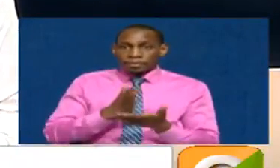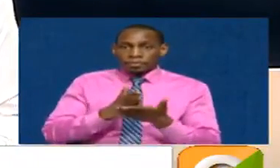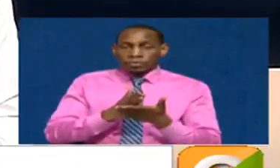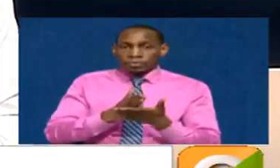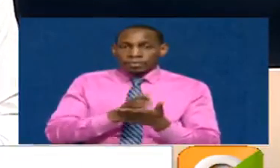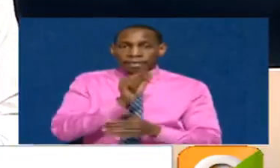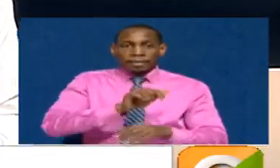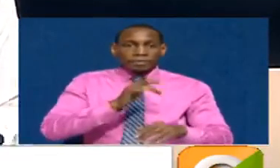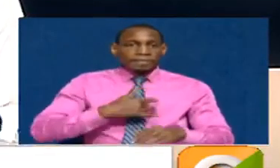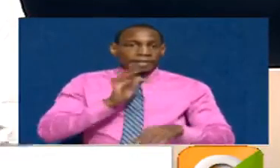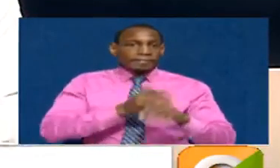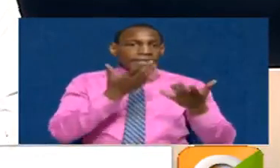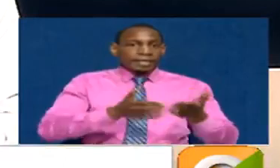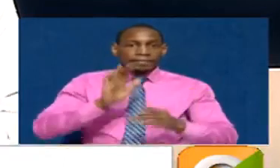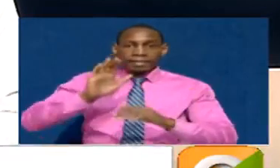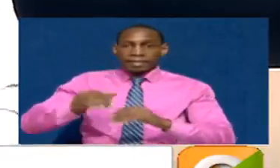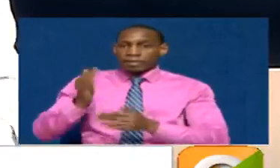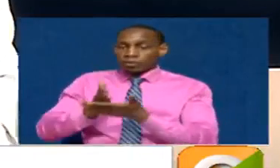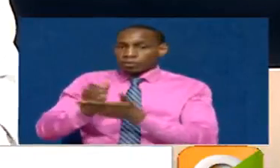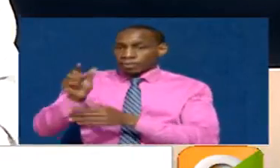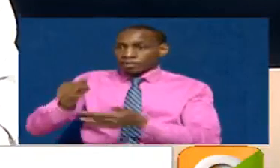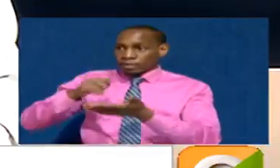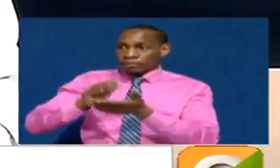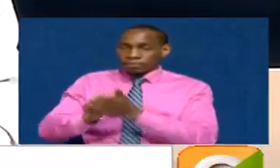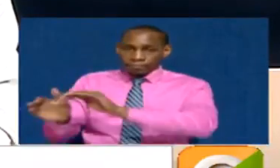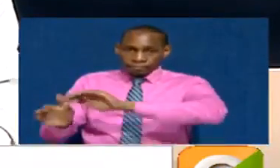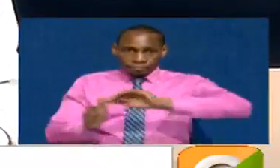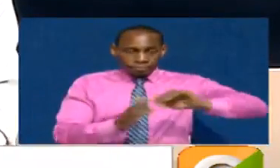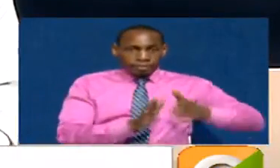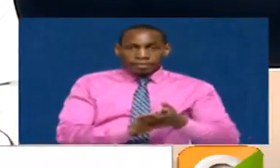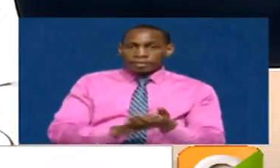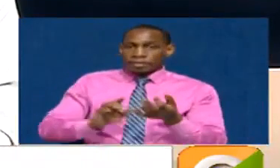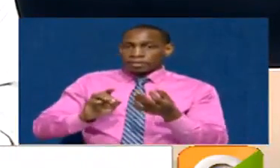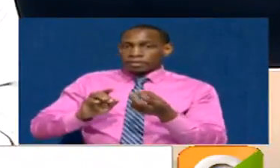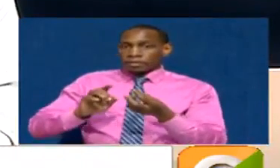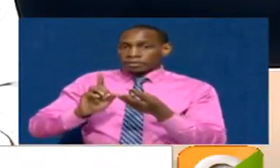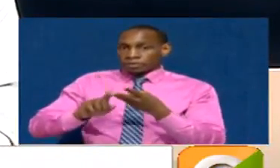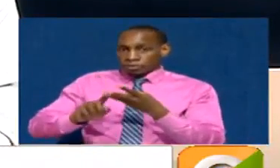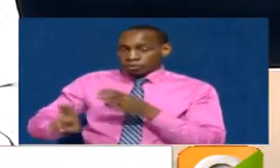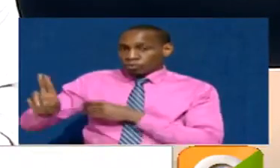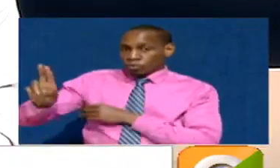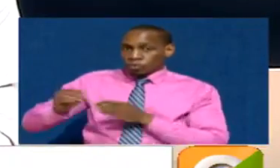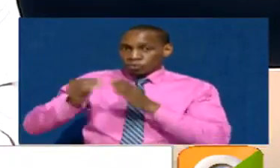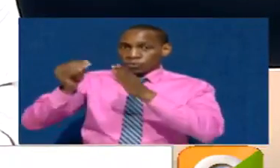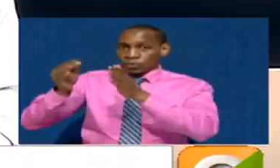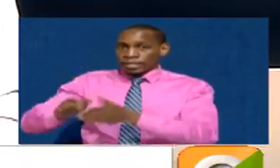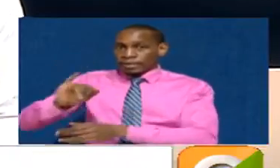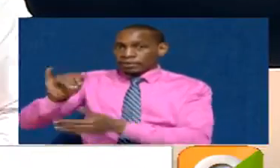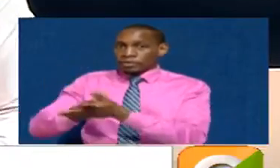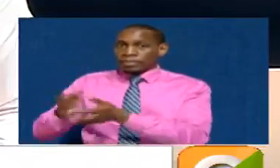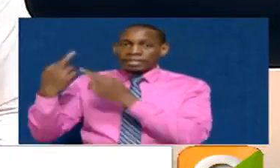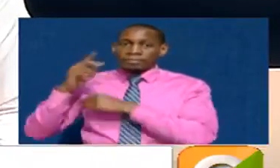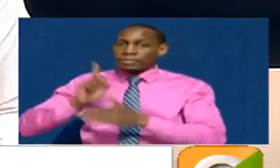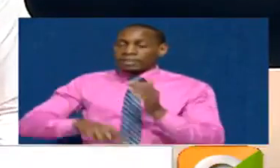the bereaved. And of course, there is President Kenyatta, the leader of Jubilee. Just what is his part in